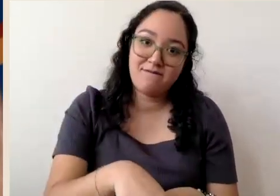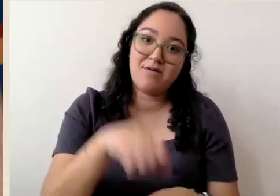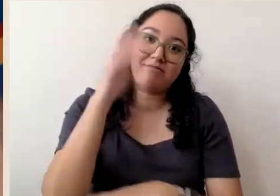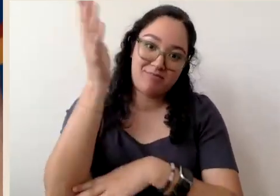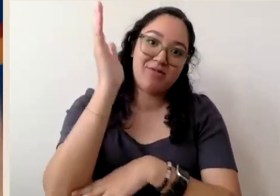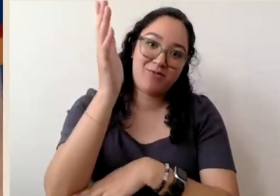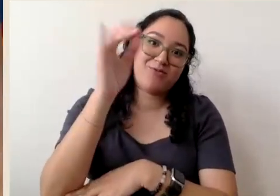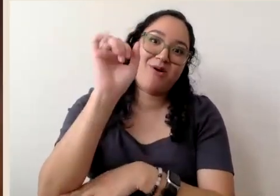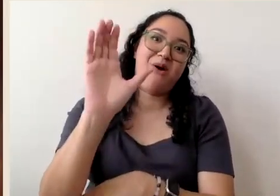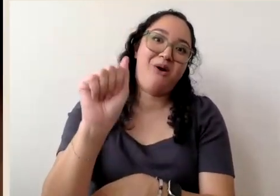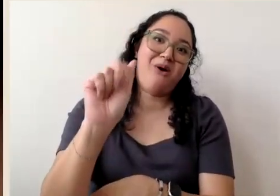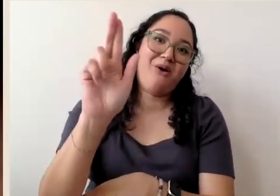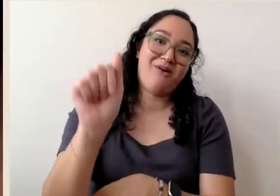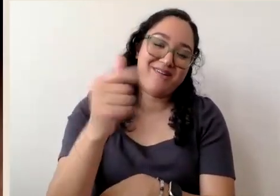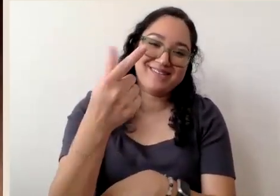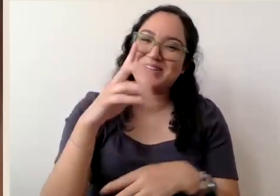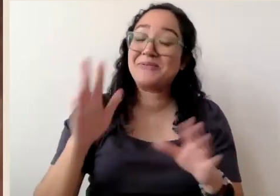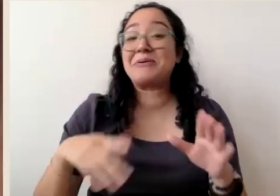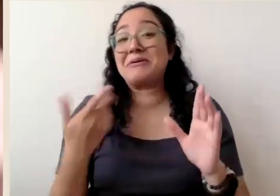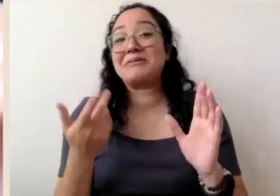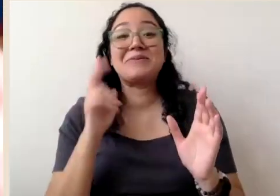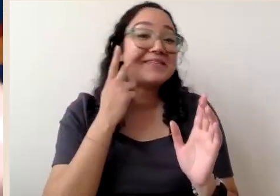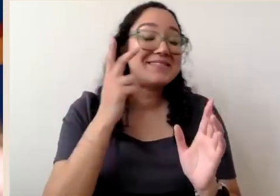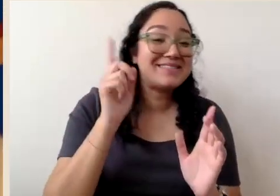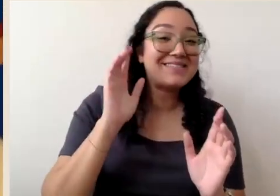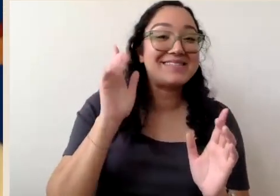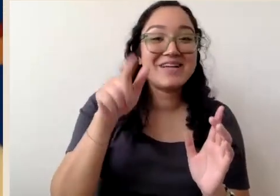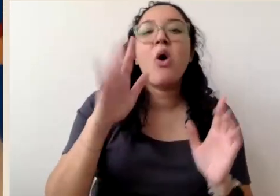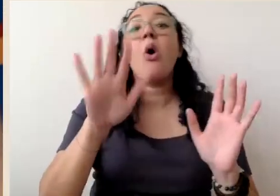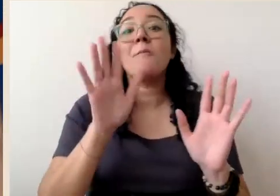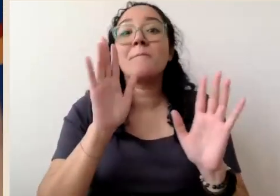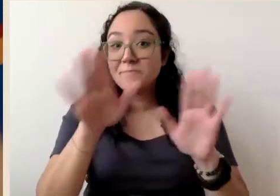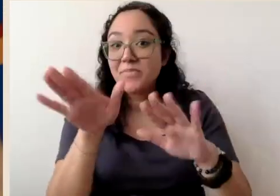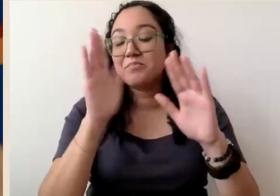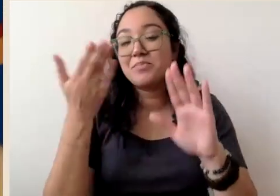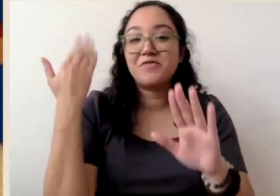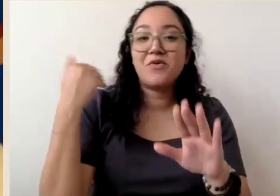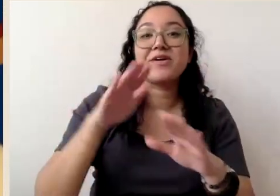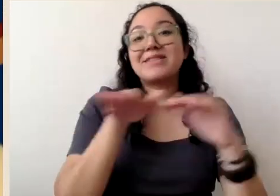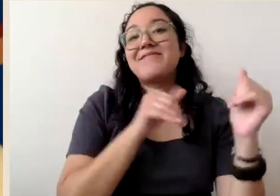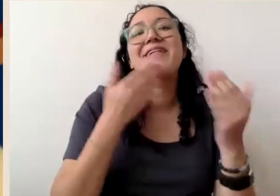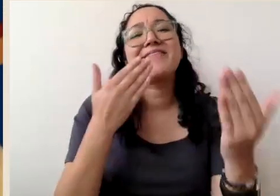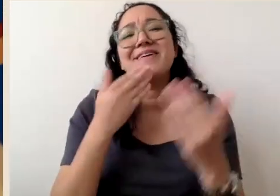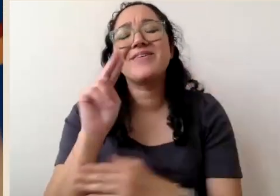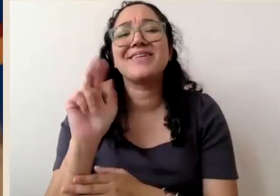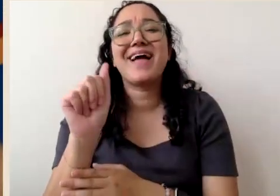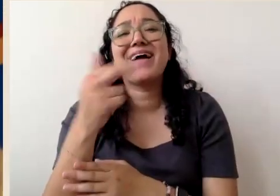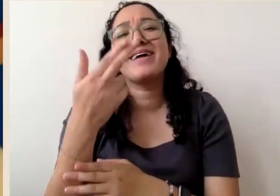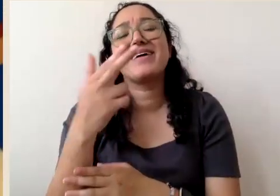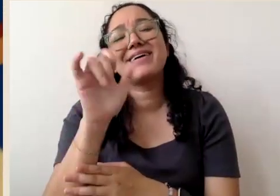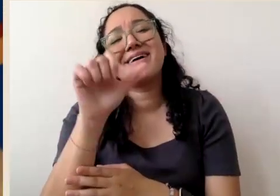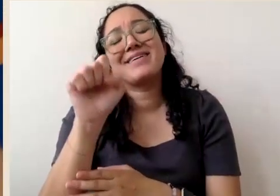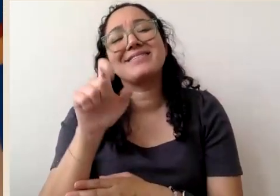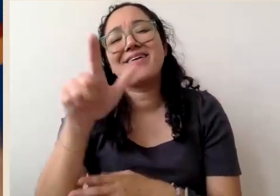in August. Till then, everybody, and thank you so much before I leave to Nicelle, who does an amazing job here at